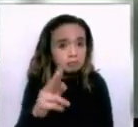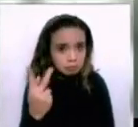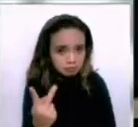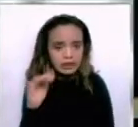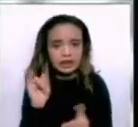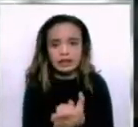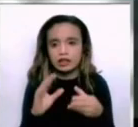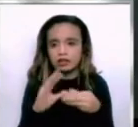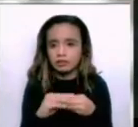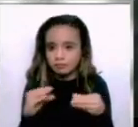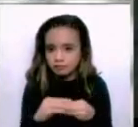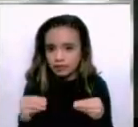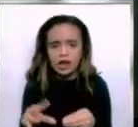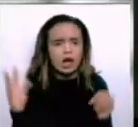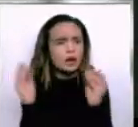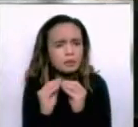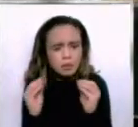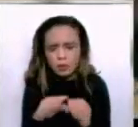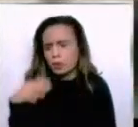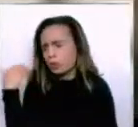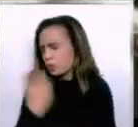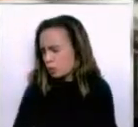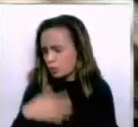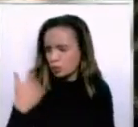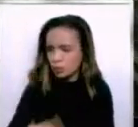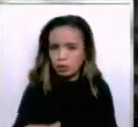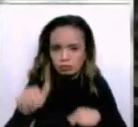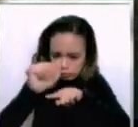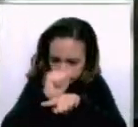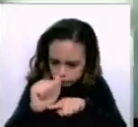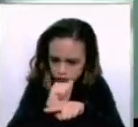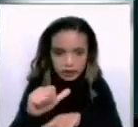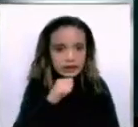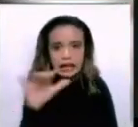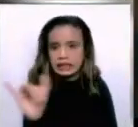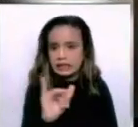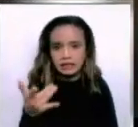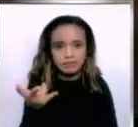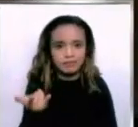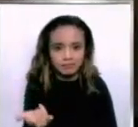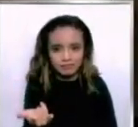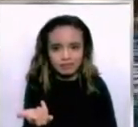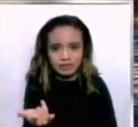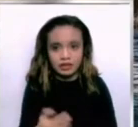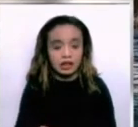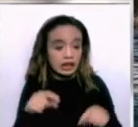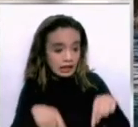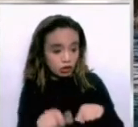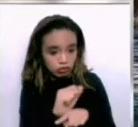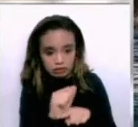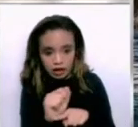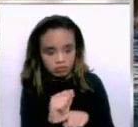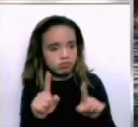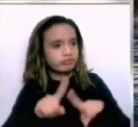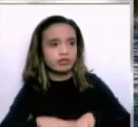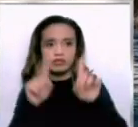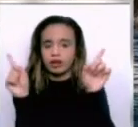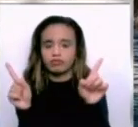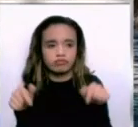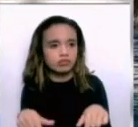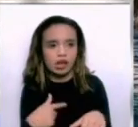mas grabe raw ang pag-training niya rito kumpara sa Spider-Man. The training for this movie was very different, so I wanted to be